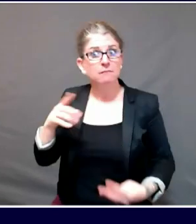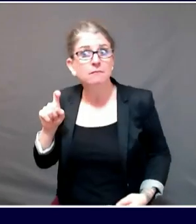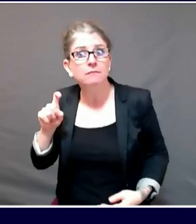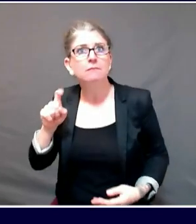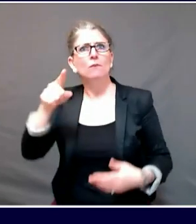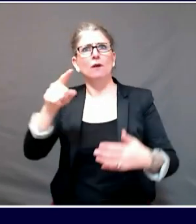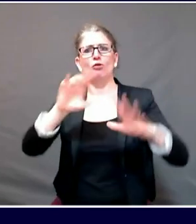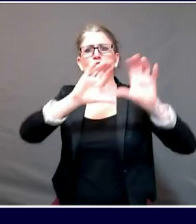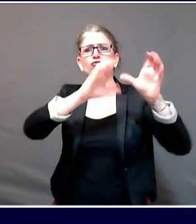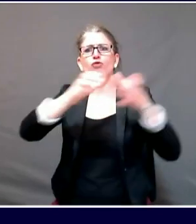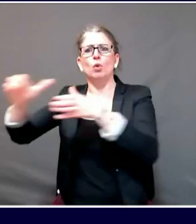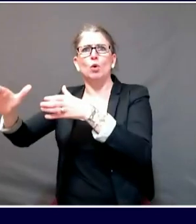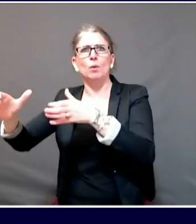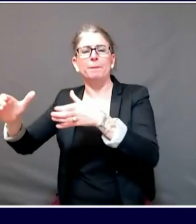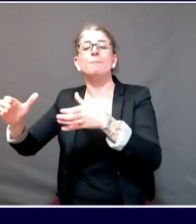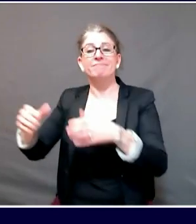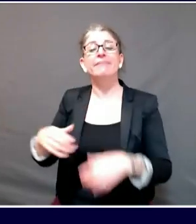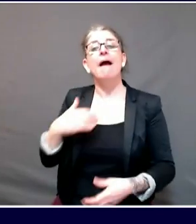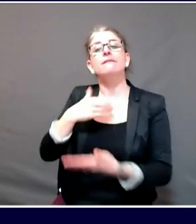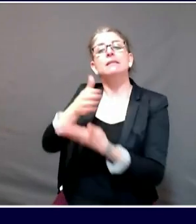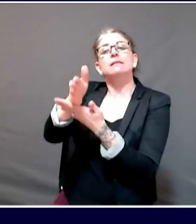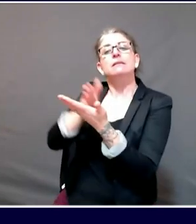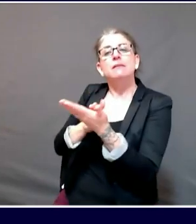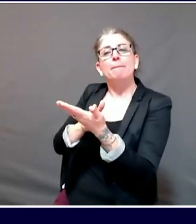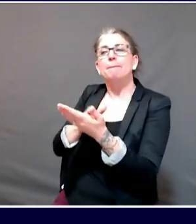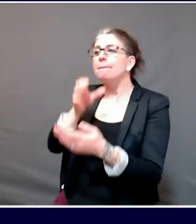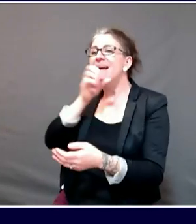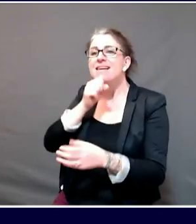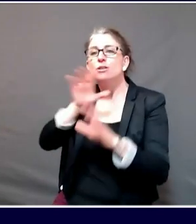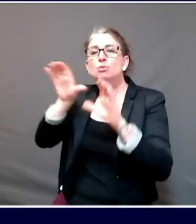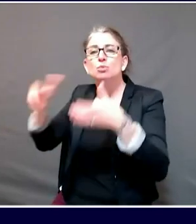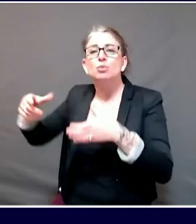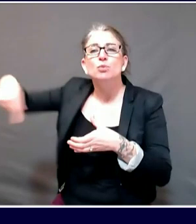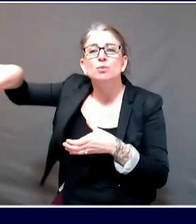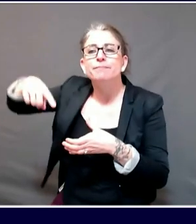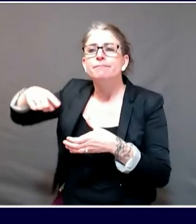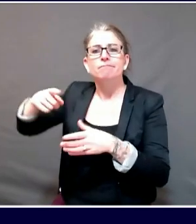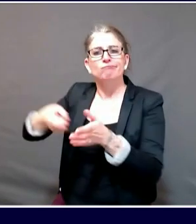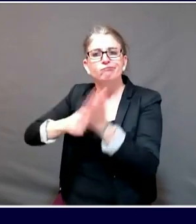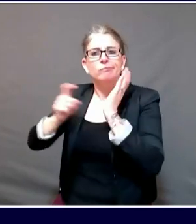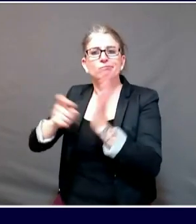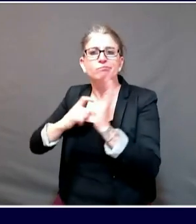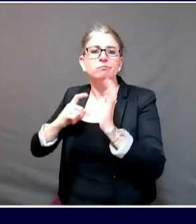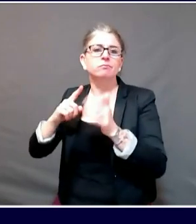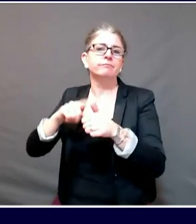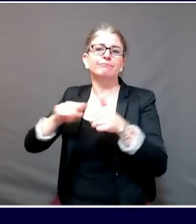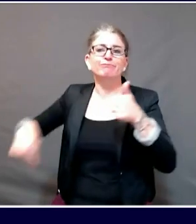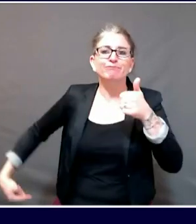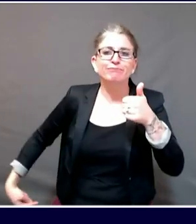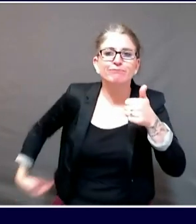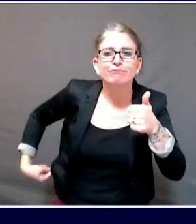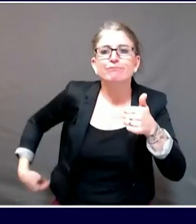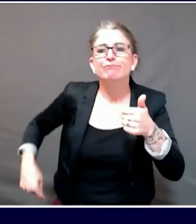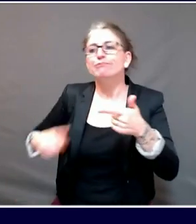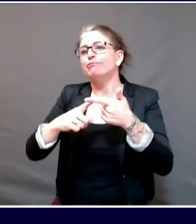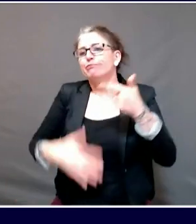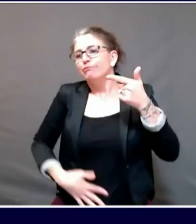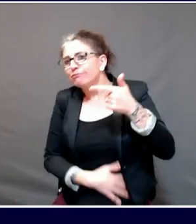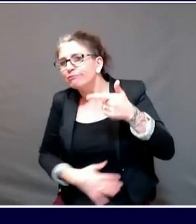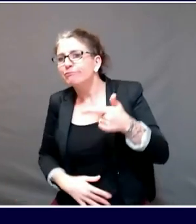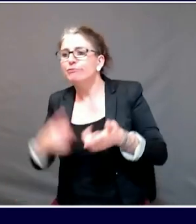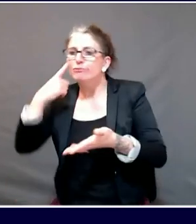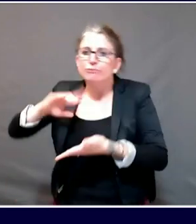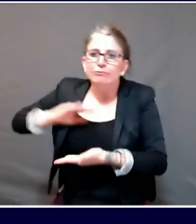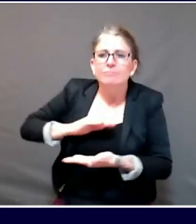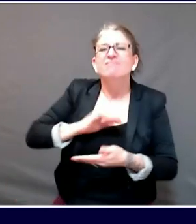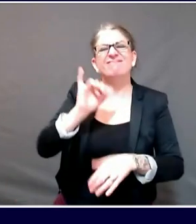that you can do today is to go get your flu shot. I hear a lot that people say, well, wait a minute now,